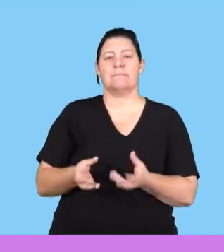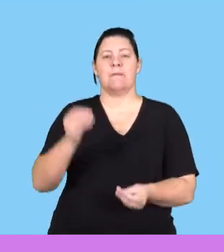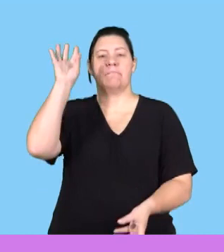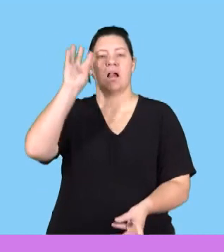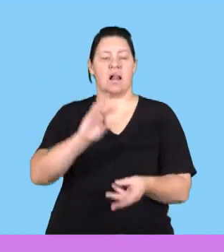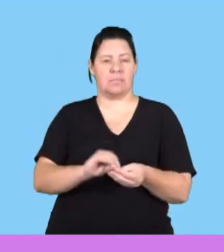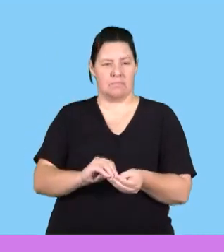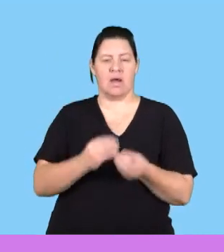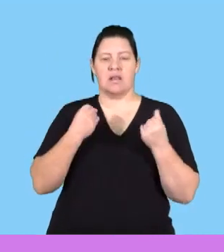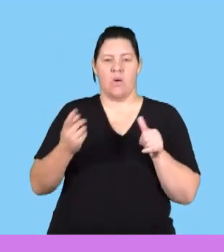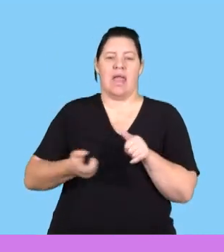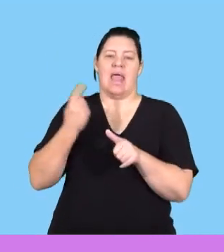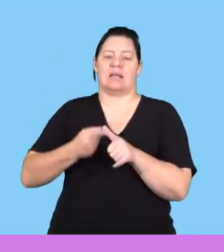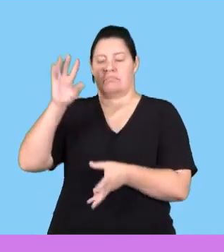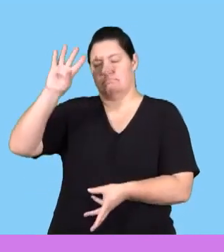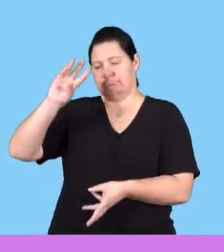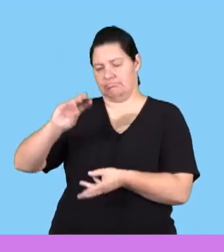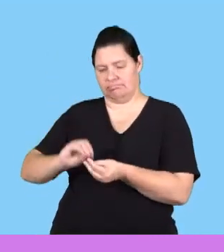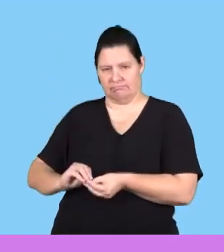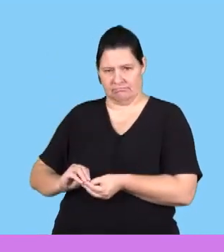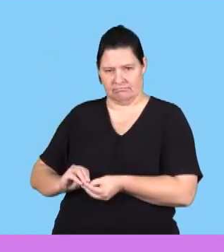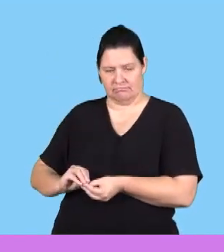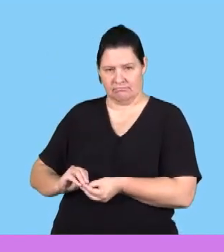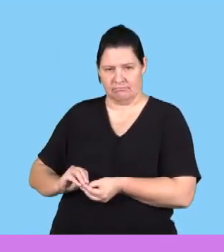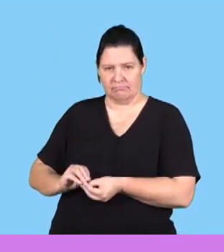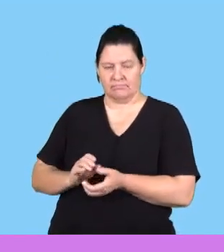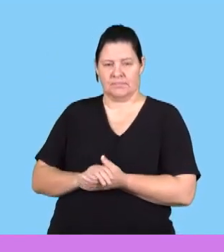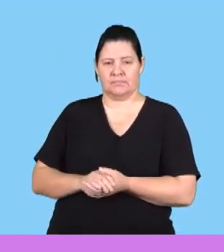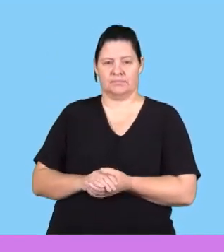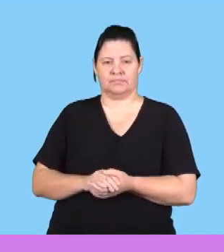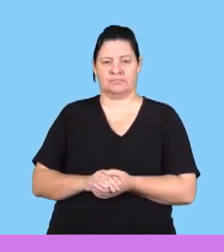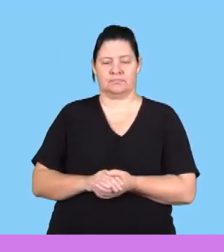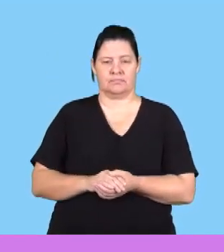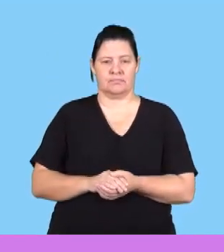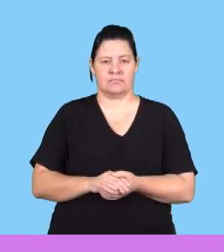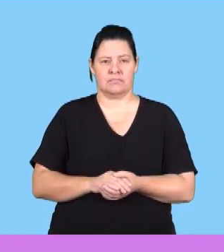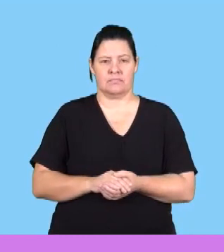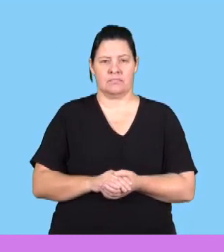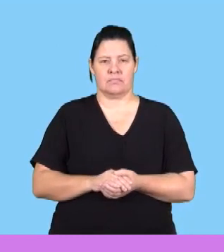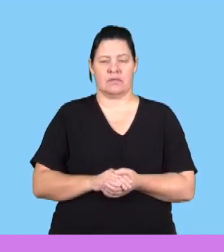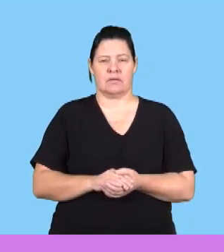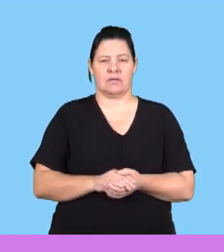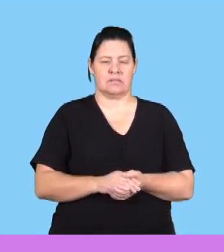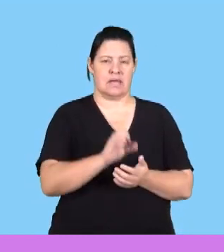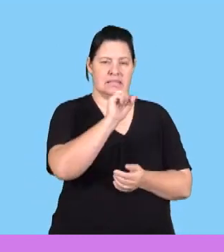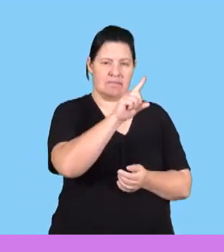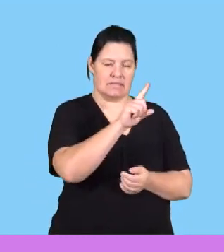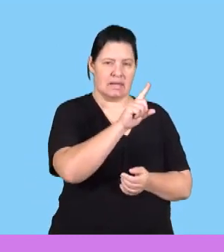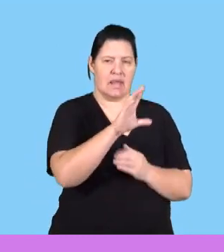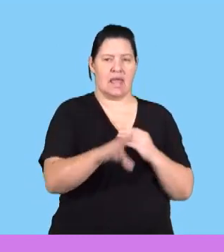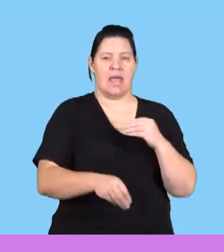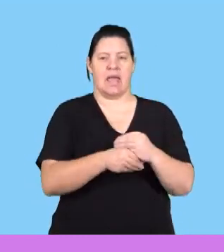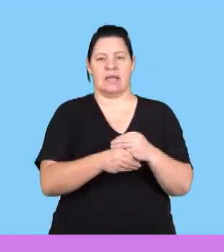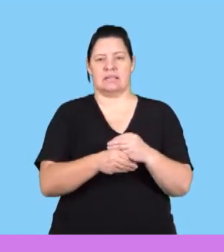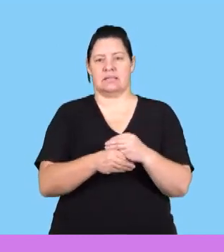that. How do I get the sum total? I add all of these numbers, right? So I'm going to work vertically by adding,